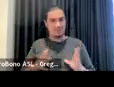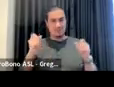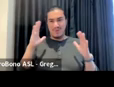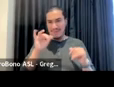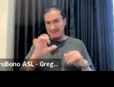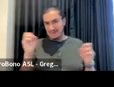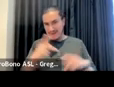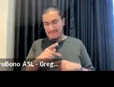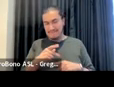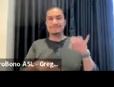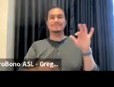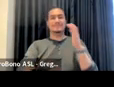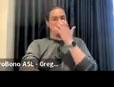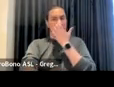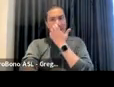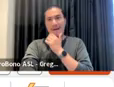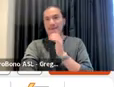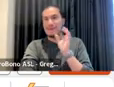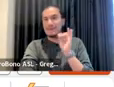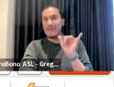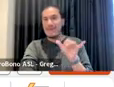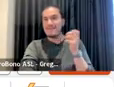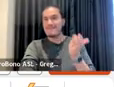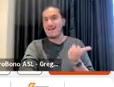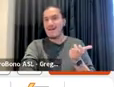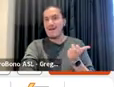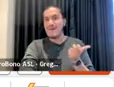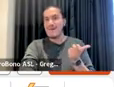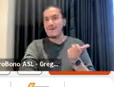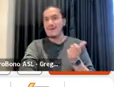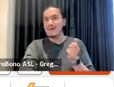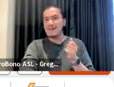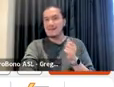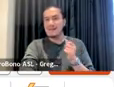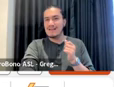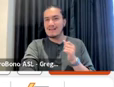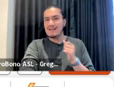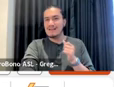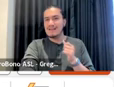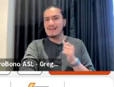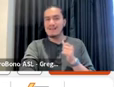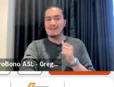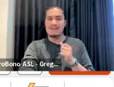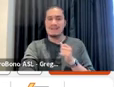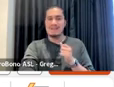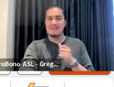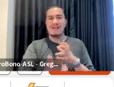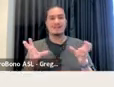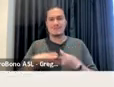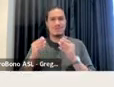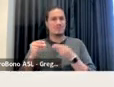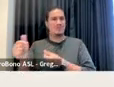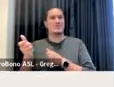okay. I'm gonna do that now. This was so much smoother earlier. It always does this, doesn't it?